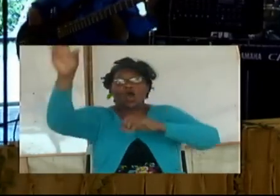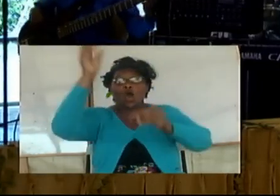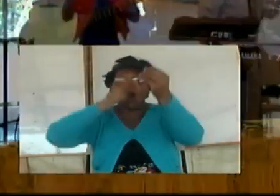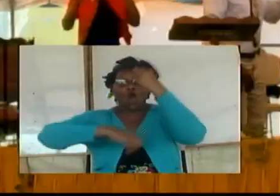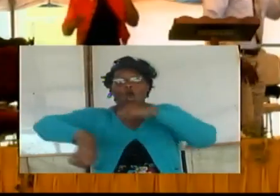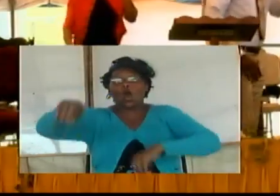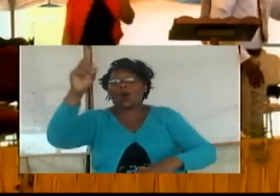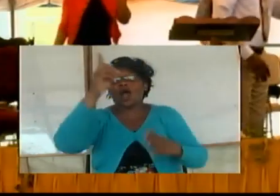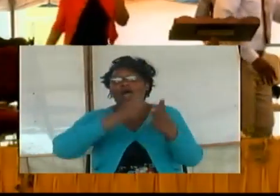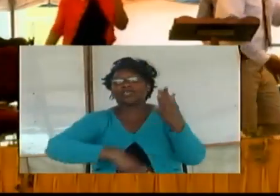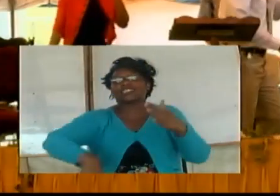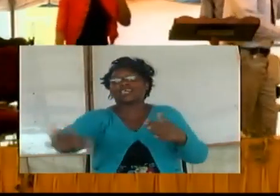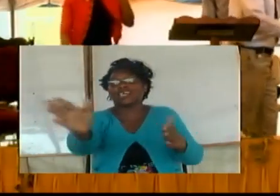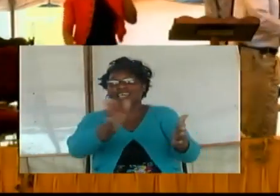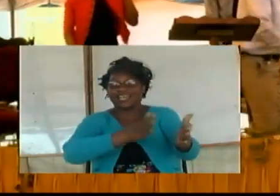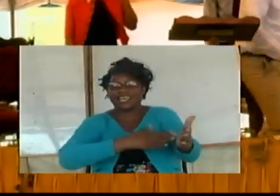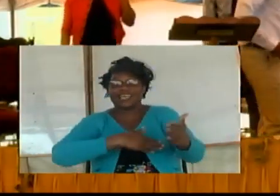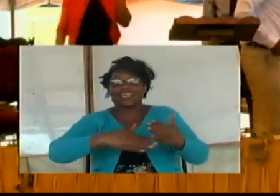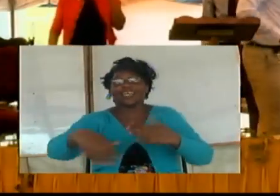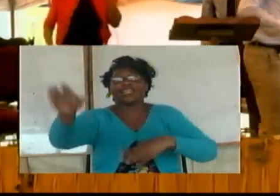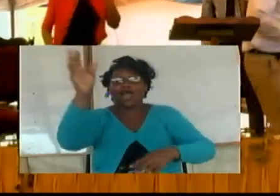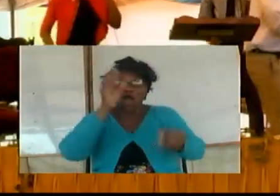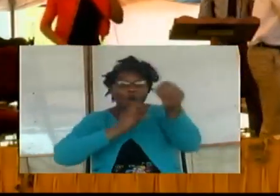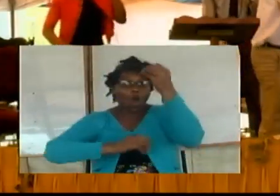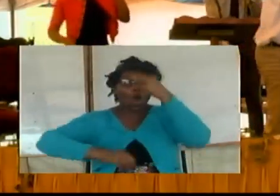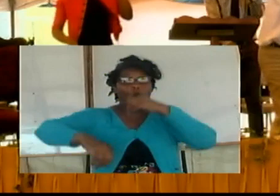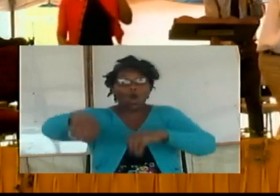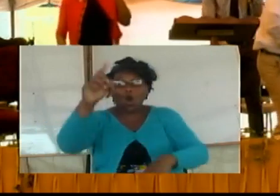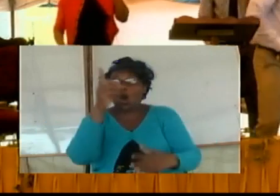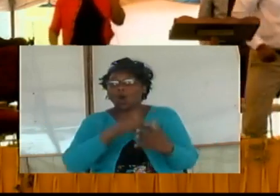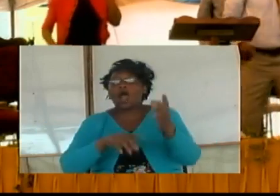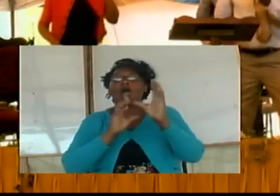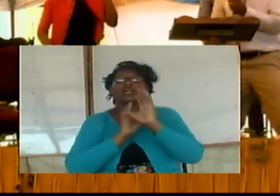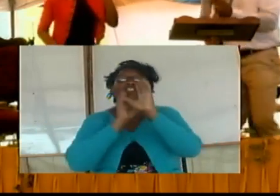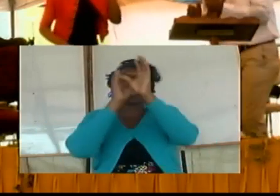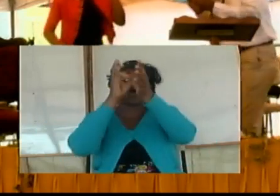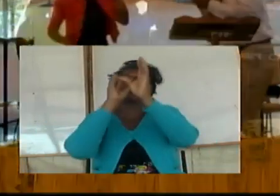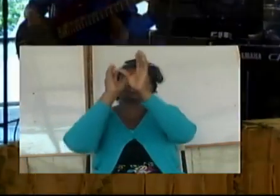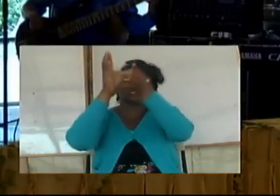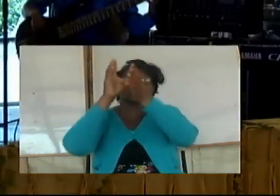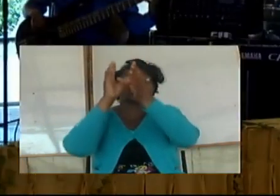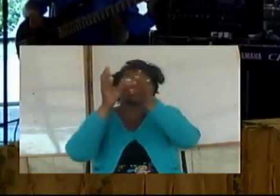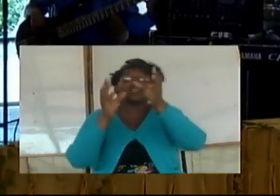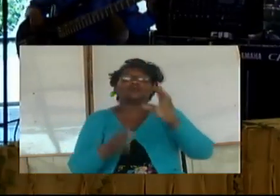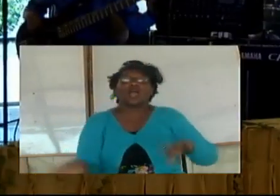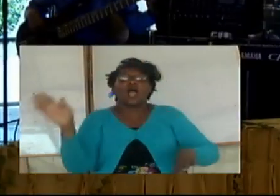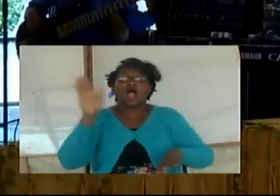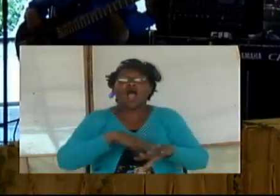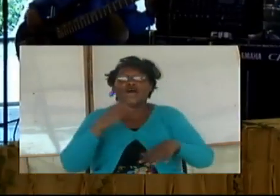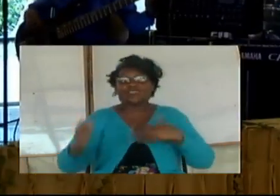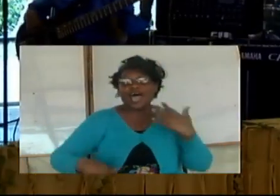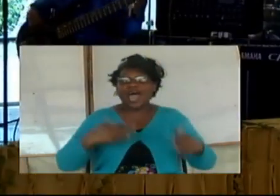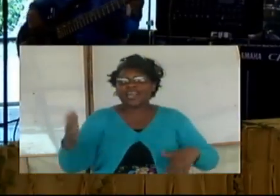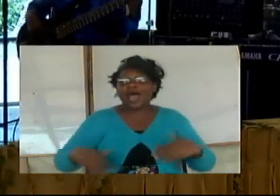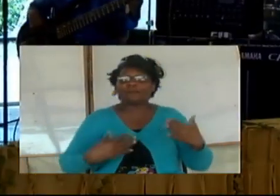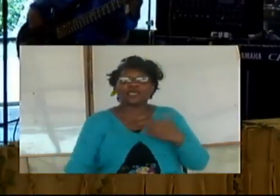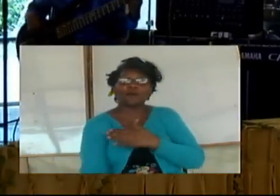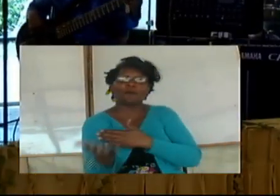what, oh, what singing. Oh, what shouting. Oh, what shouting. On that happy